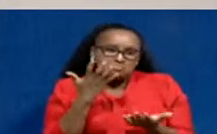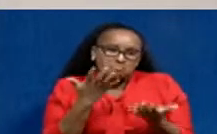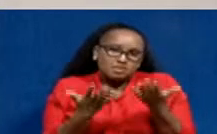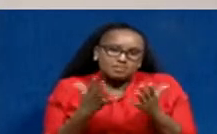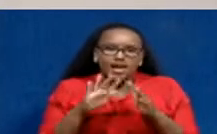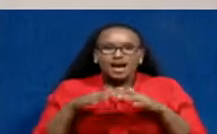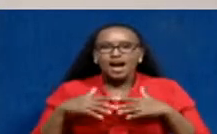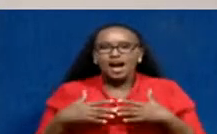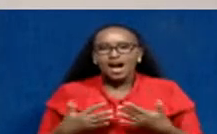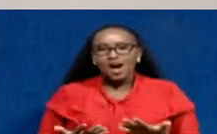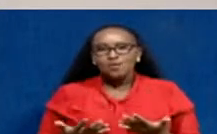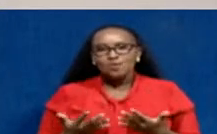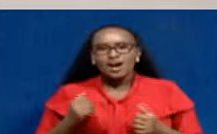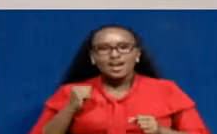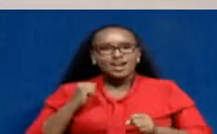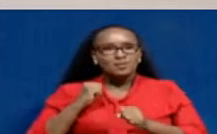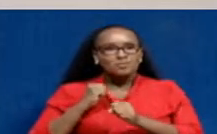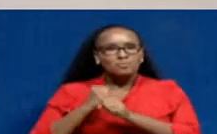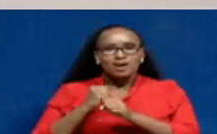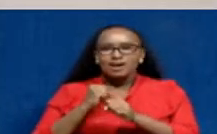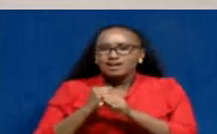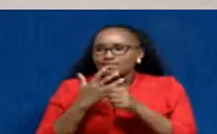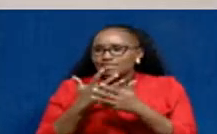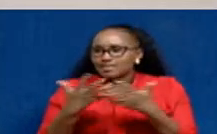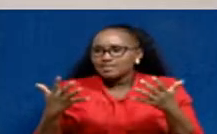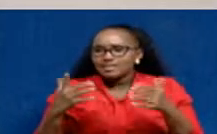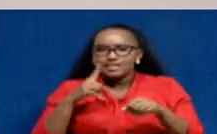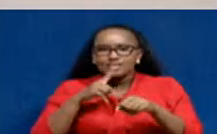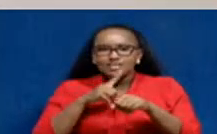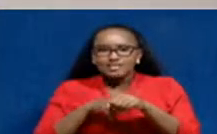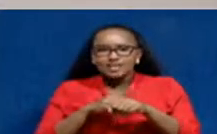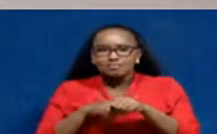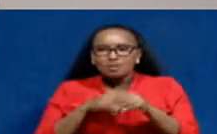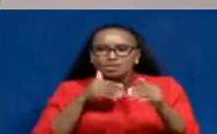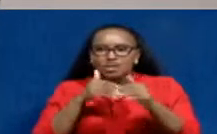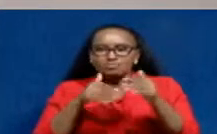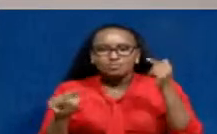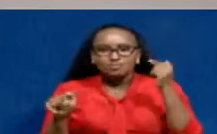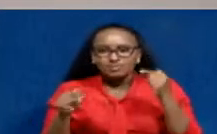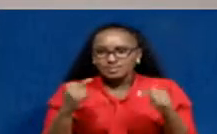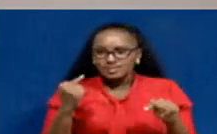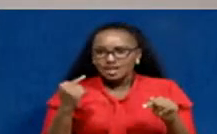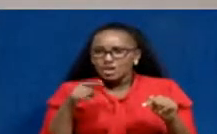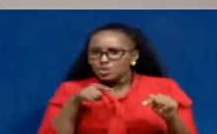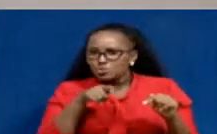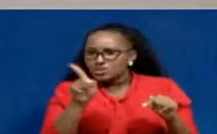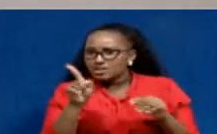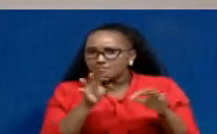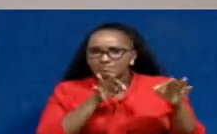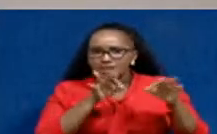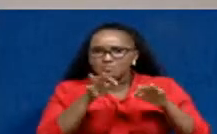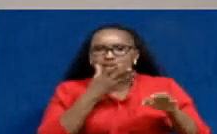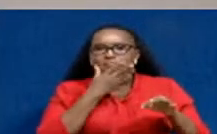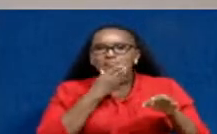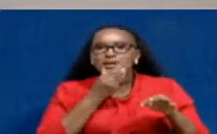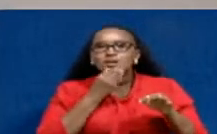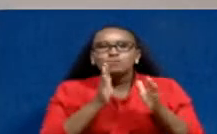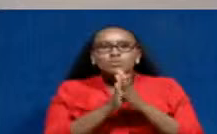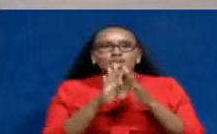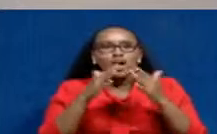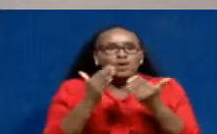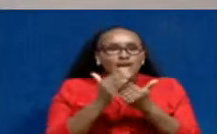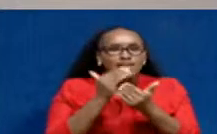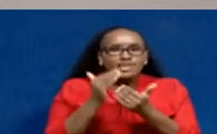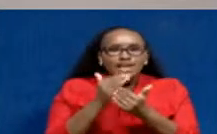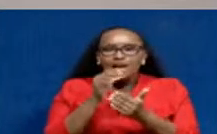how magnanimous he is when he bags a win? Do you measure a man by how he treats his